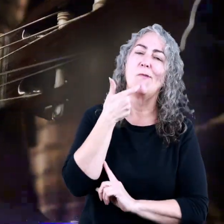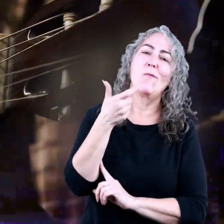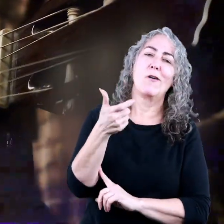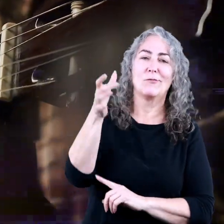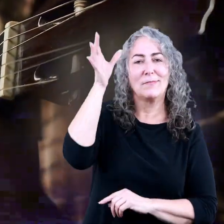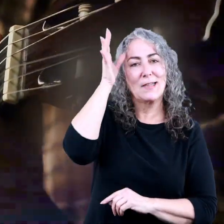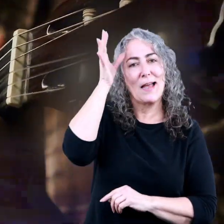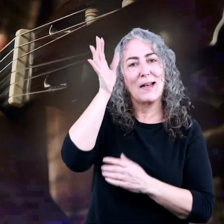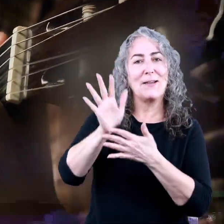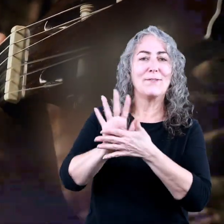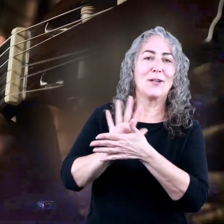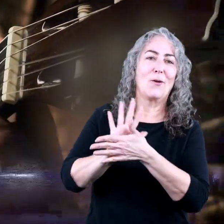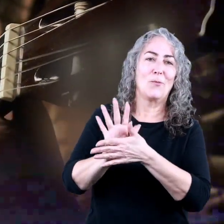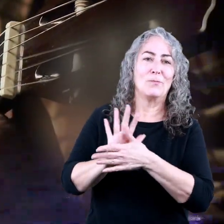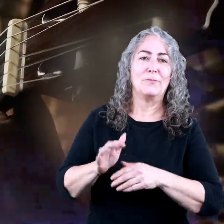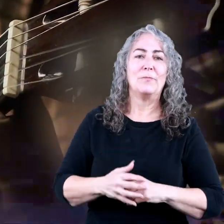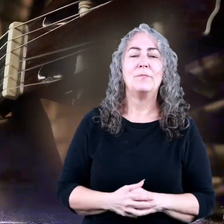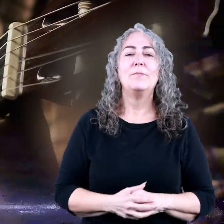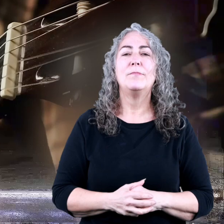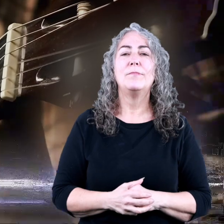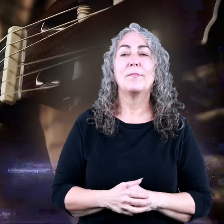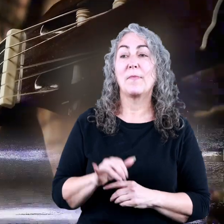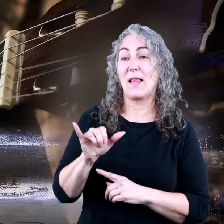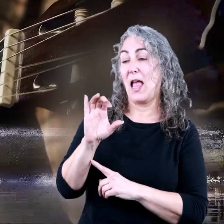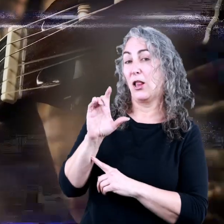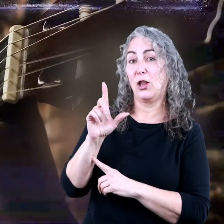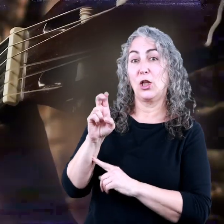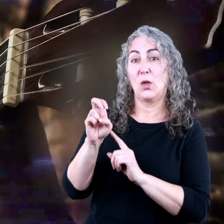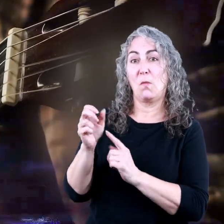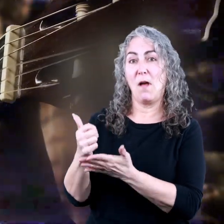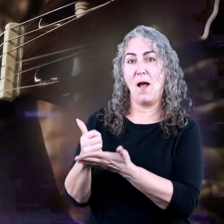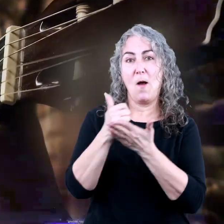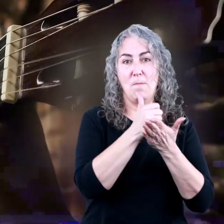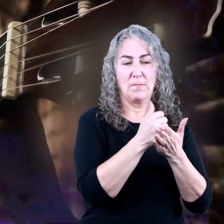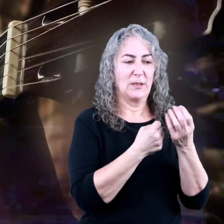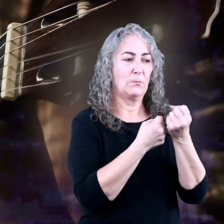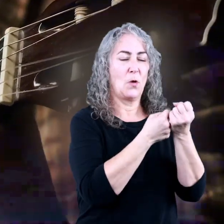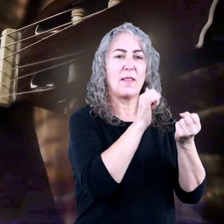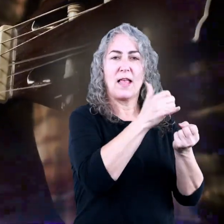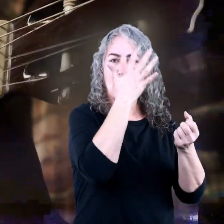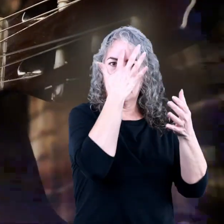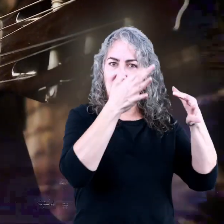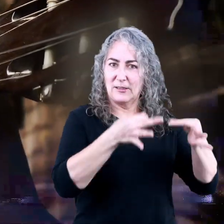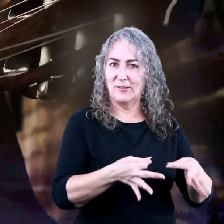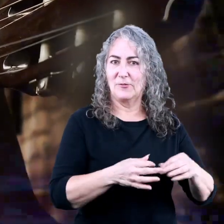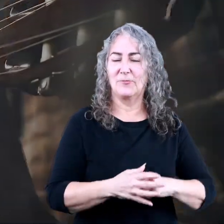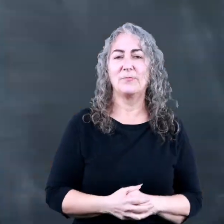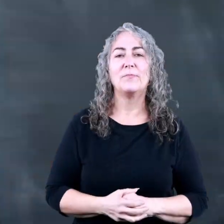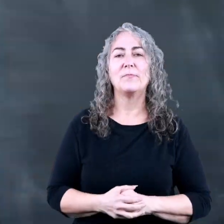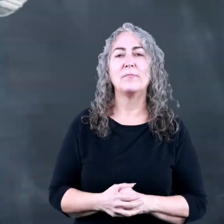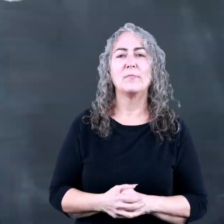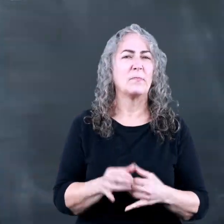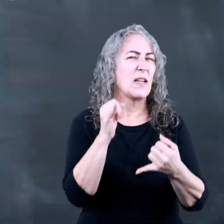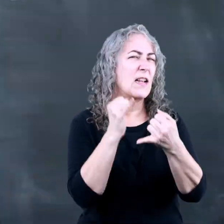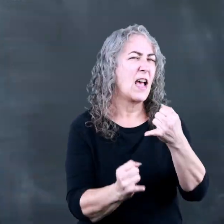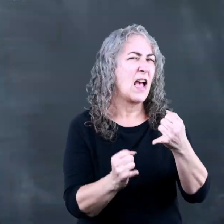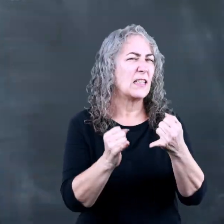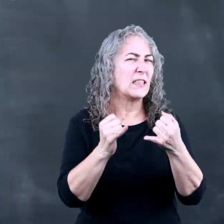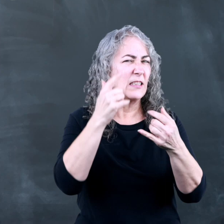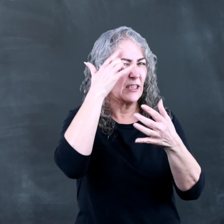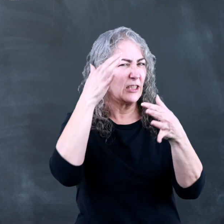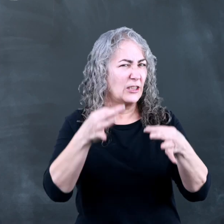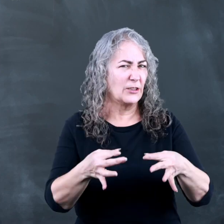she watched the home video of her dad would be a clue that helps support that inference. Let's make one